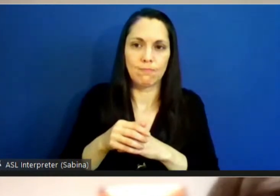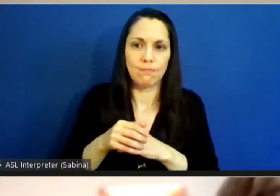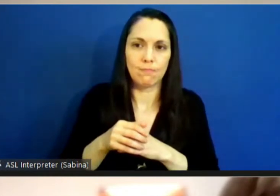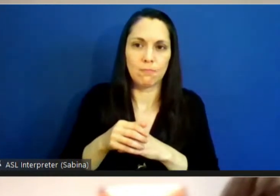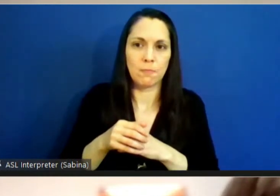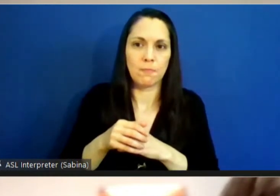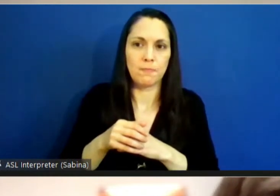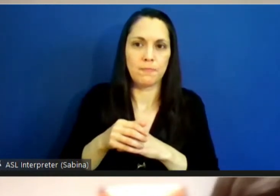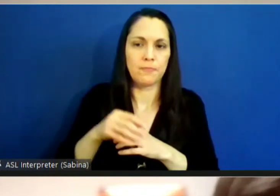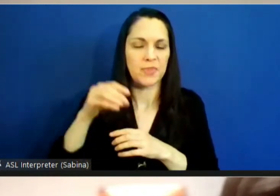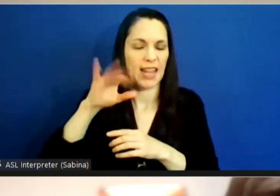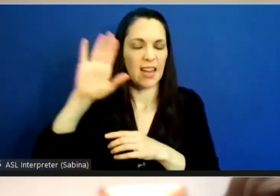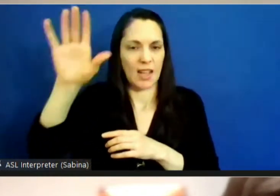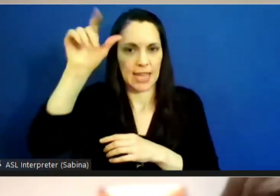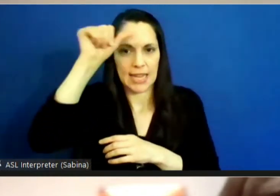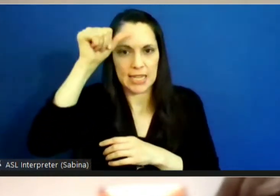a pandemic in India. So we have to be worried about that.